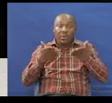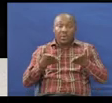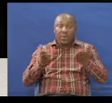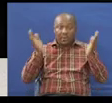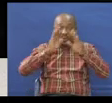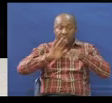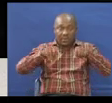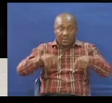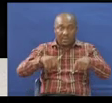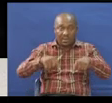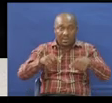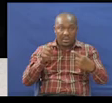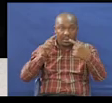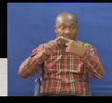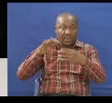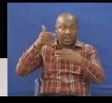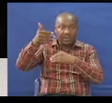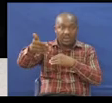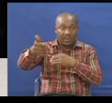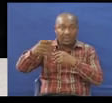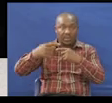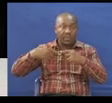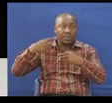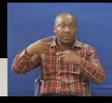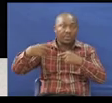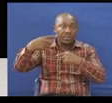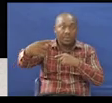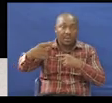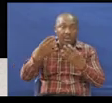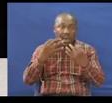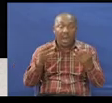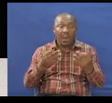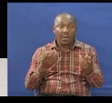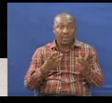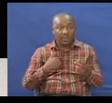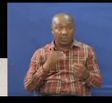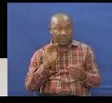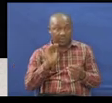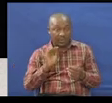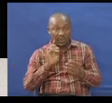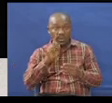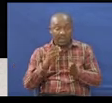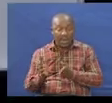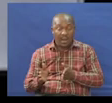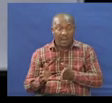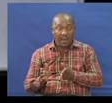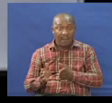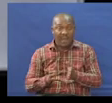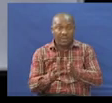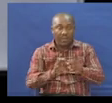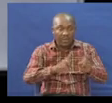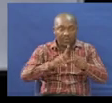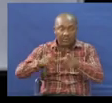have to end up here. When we meet next time, we shall proceed on how, as I told you, there are